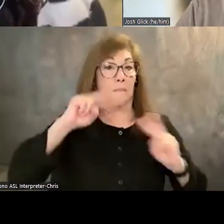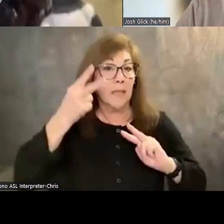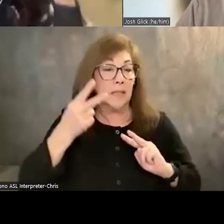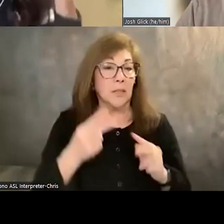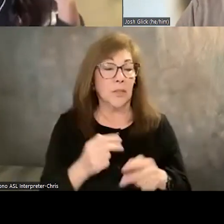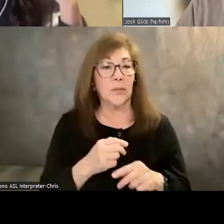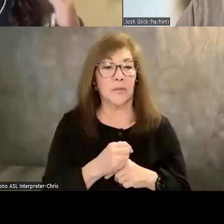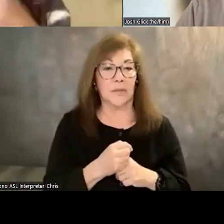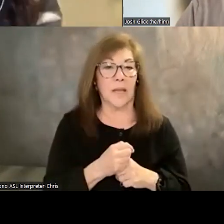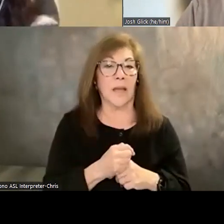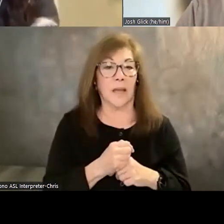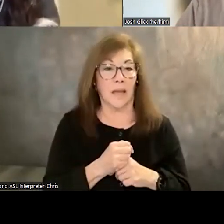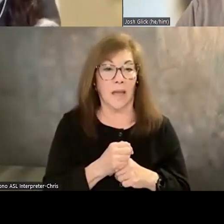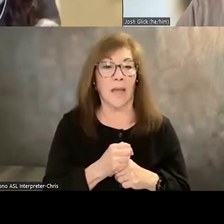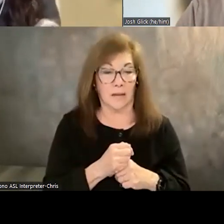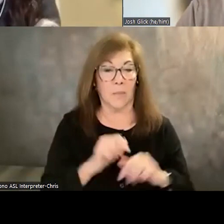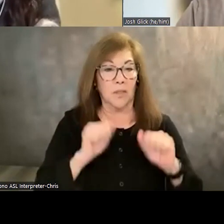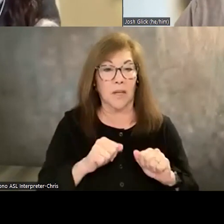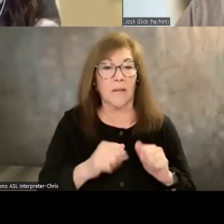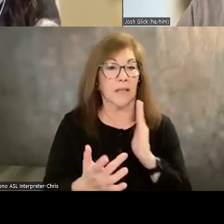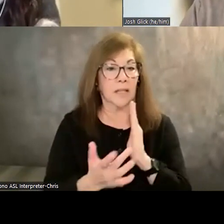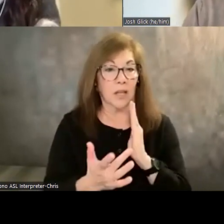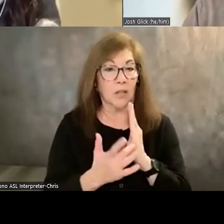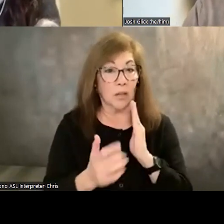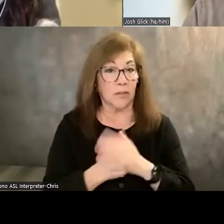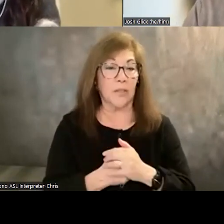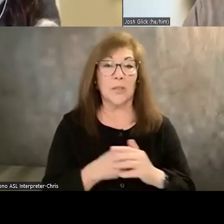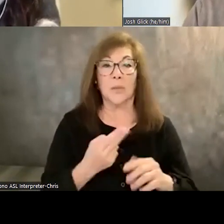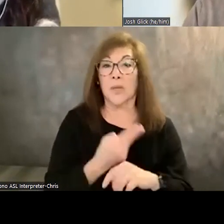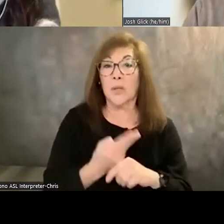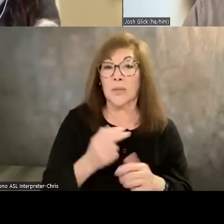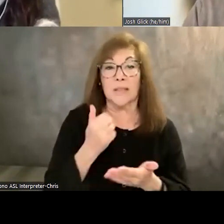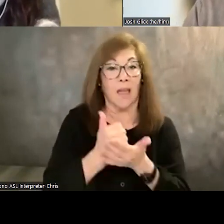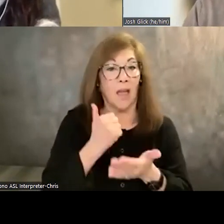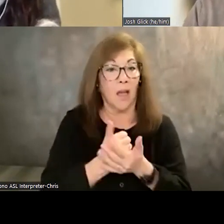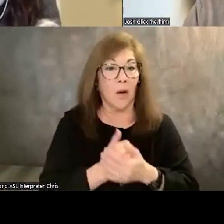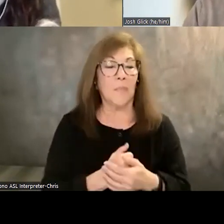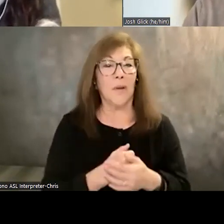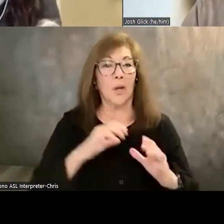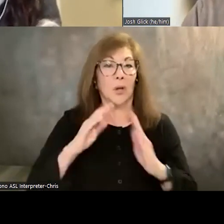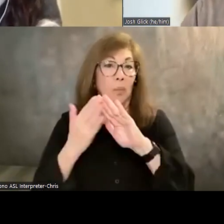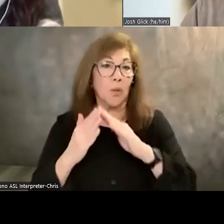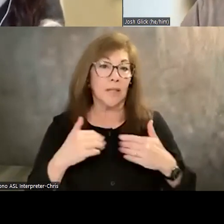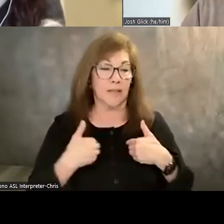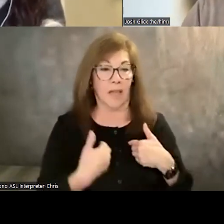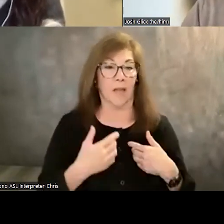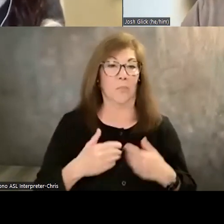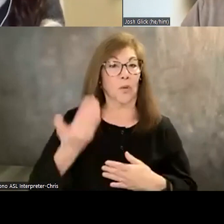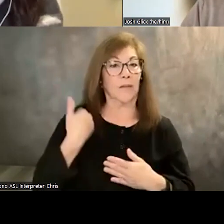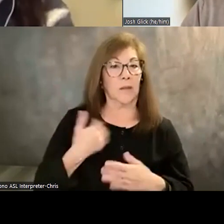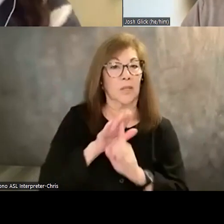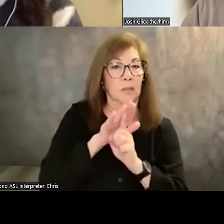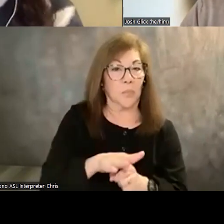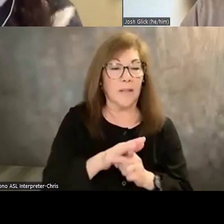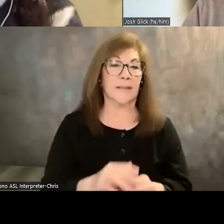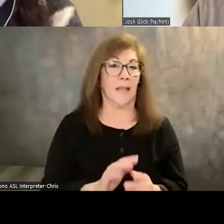also the potential for these technologies to be used to help communities that have previously been suppressed and